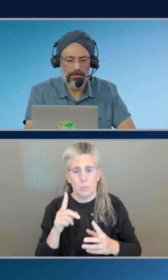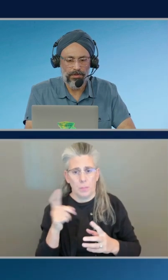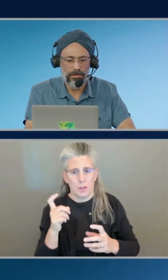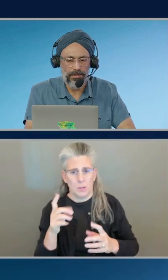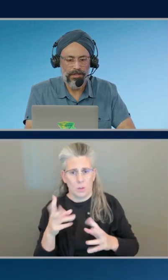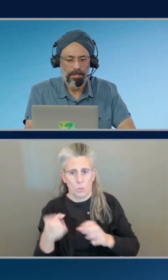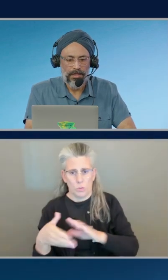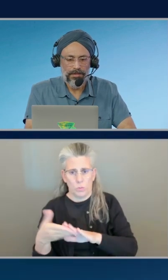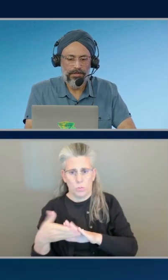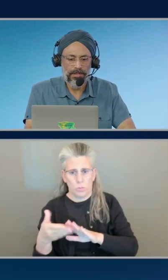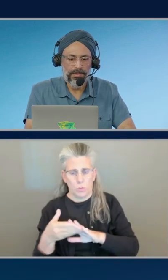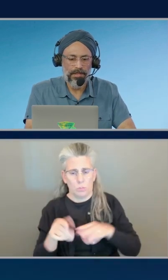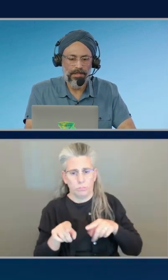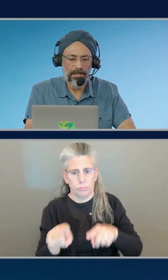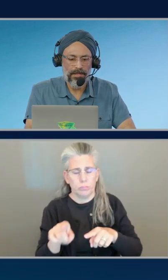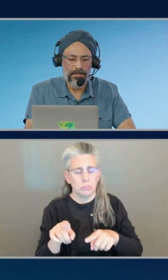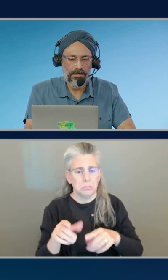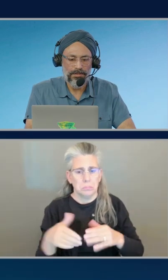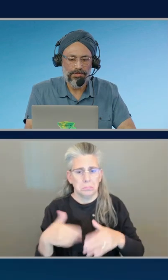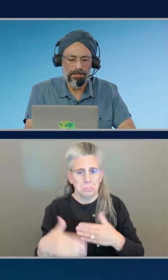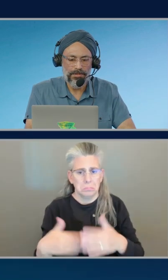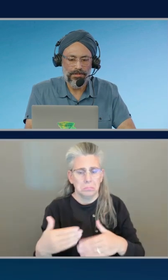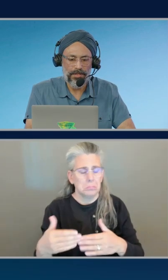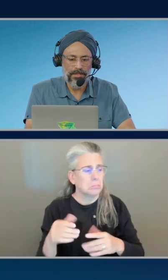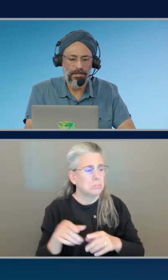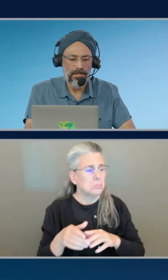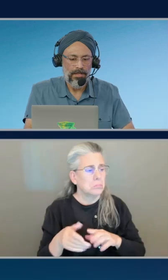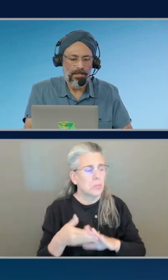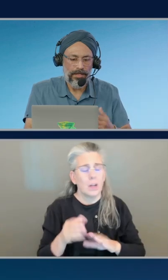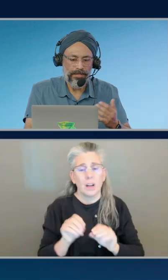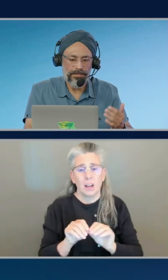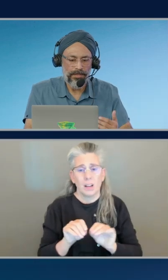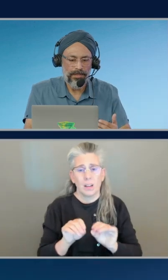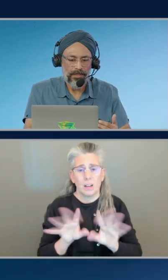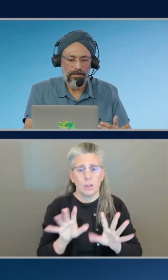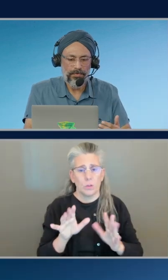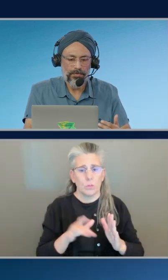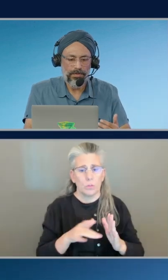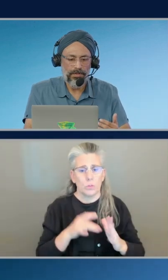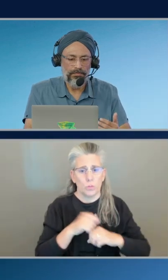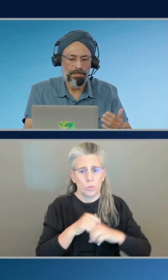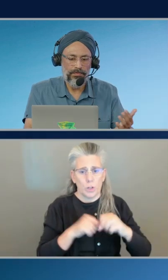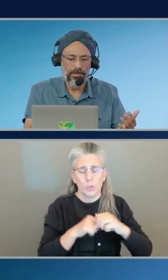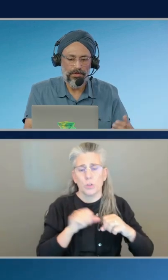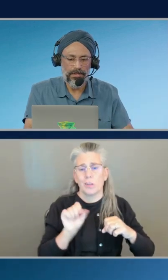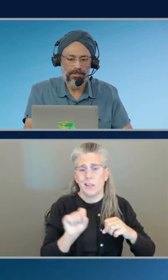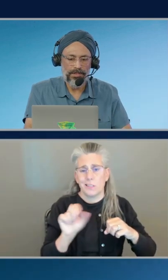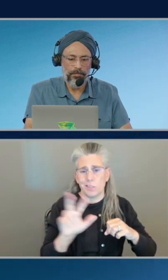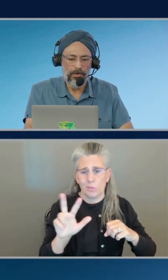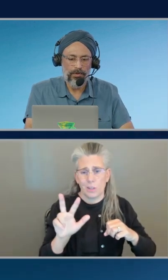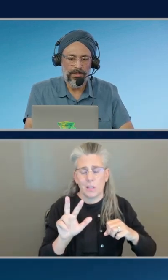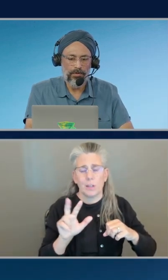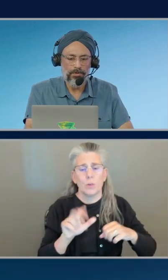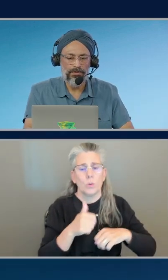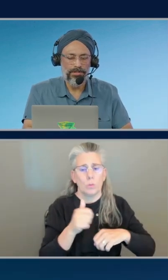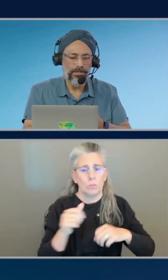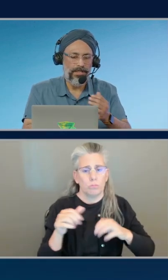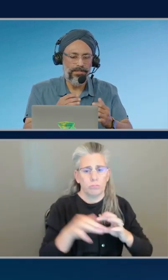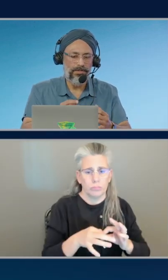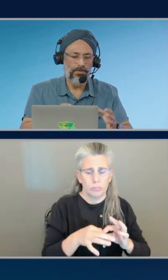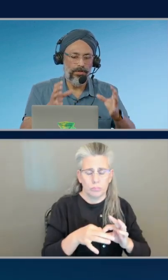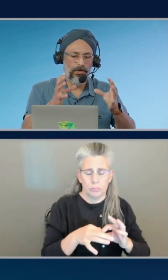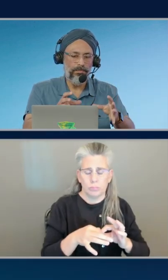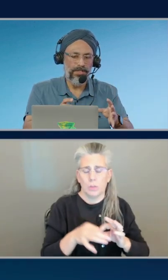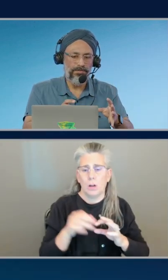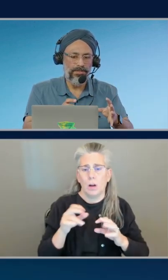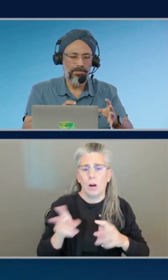like we saw earlier, right? Create a structure in S3. Which will and just upload that whole structure in